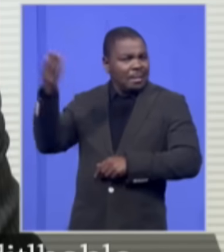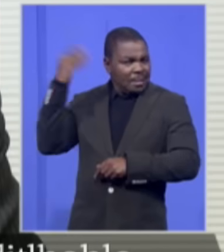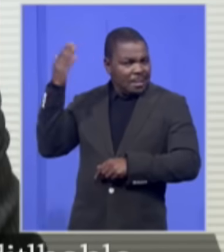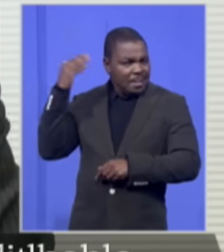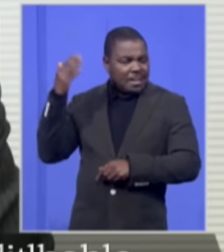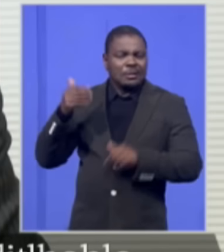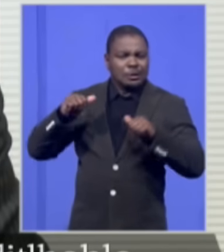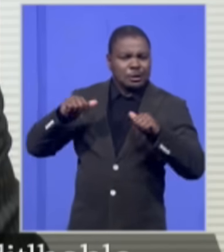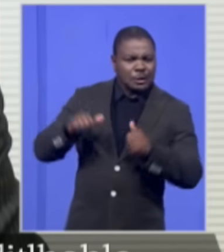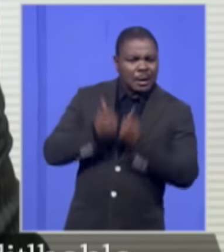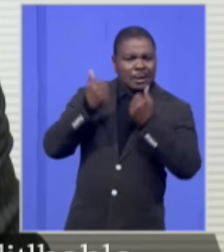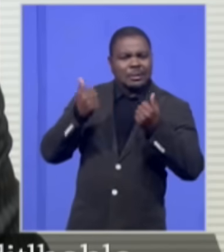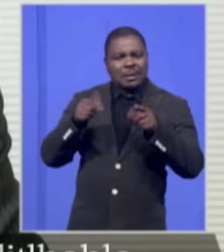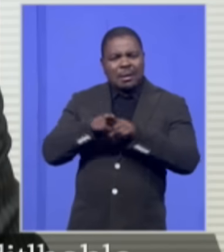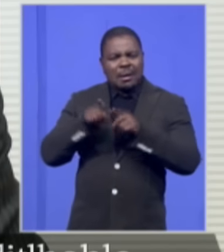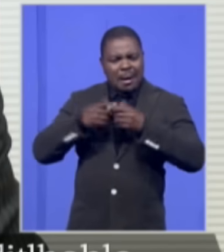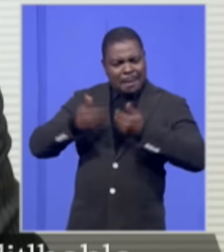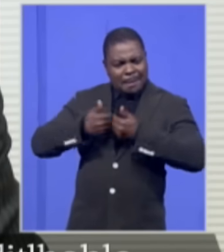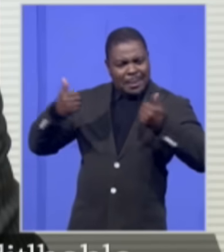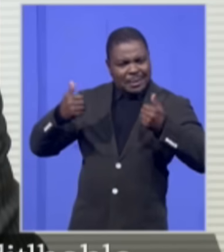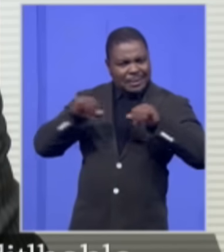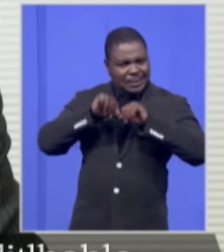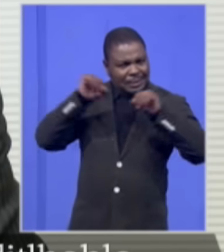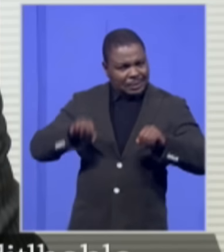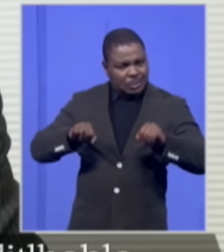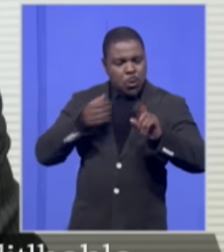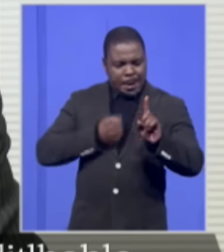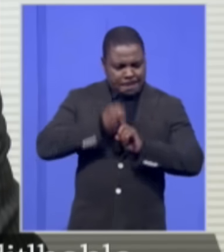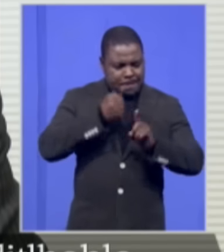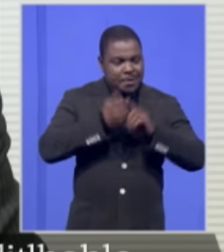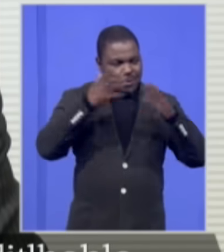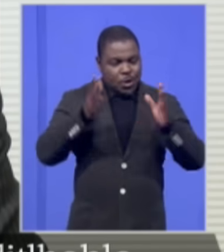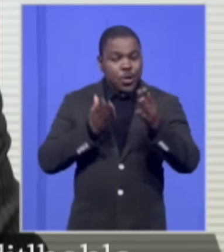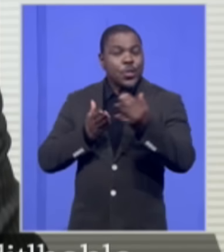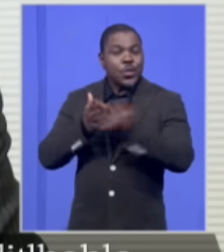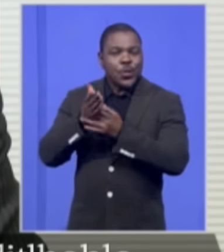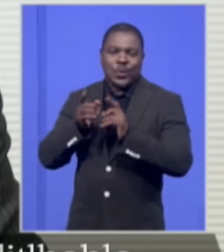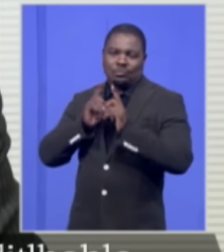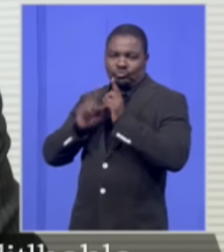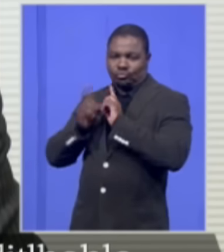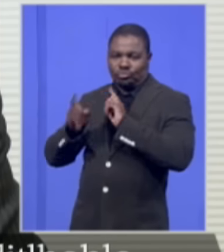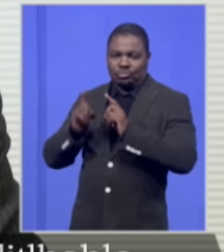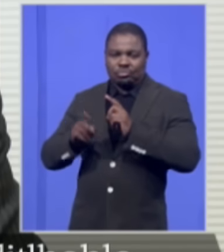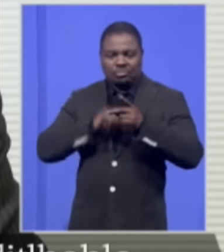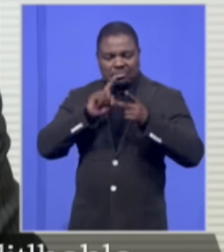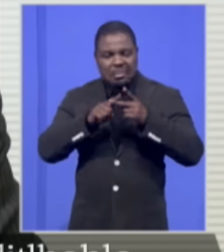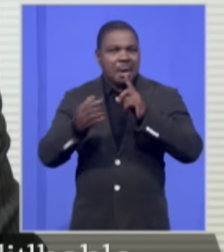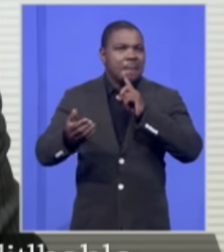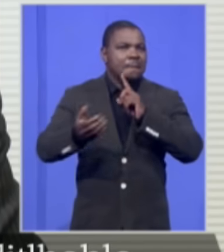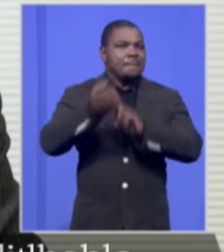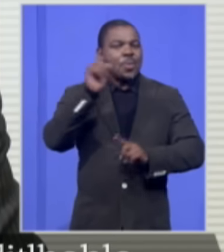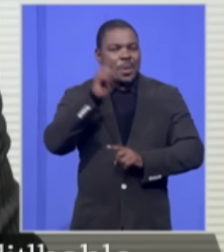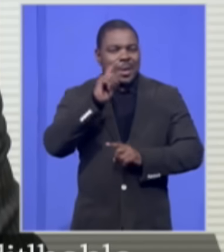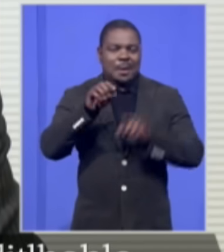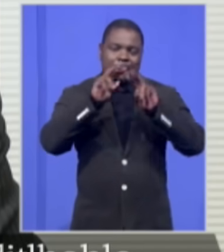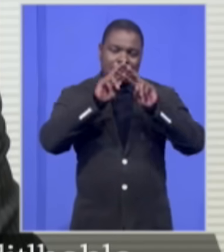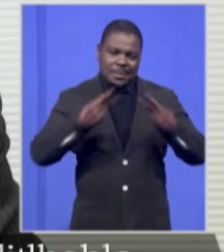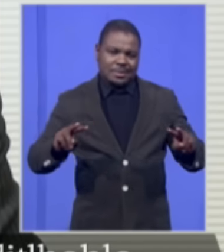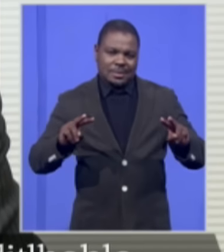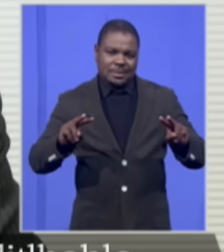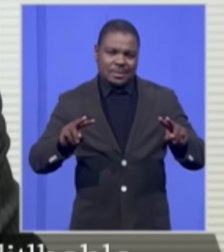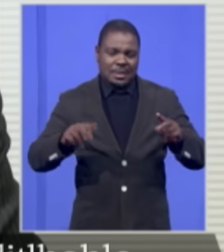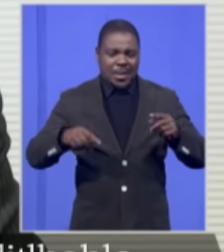the challenges that the apartheid system caused in our country and achieved peace and overcame